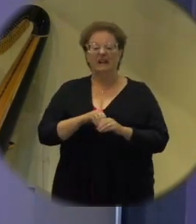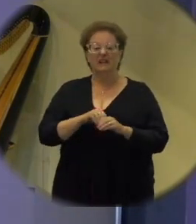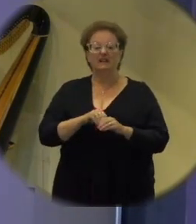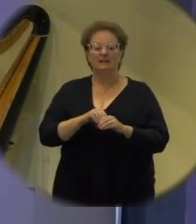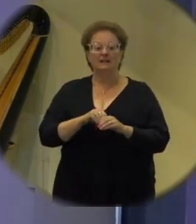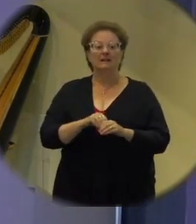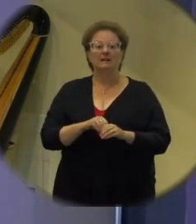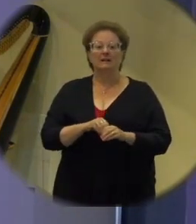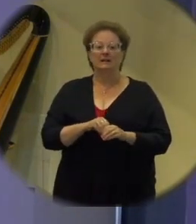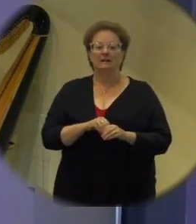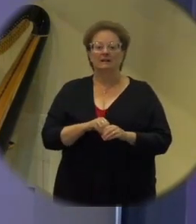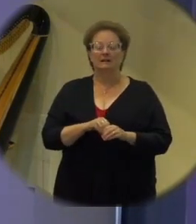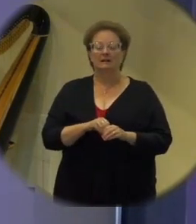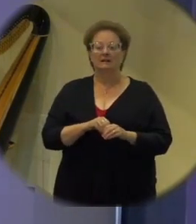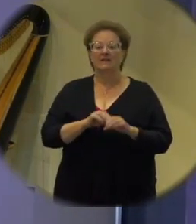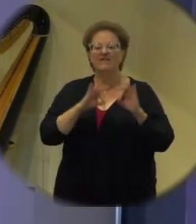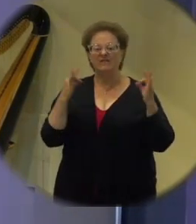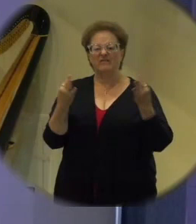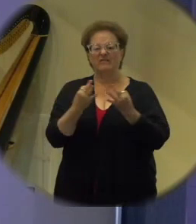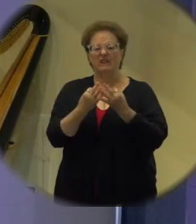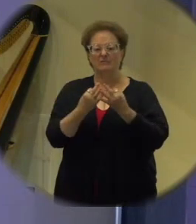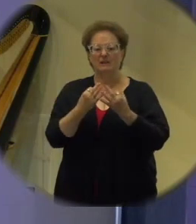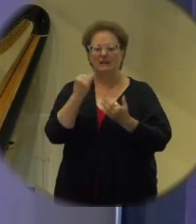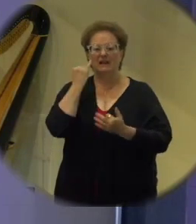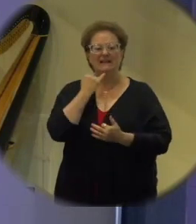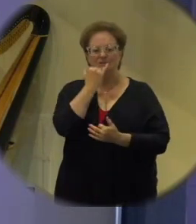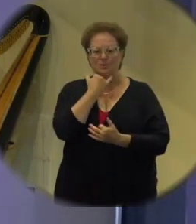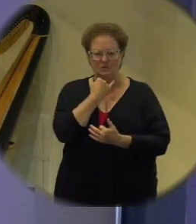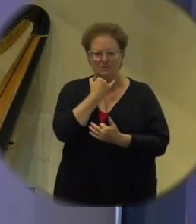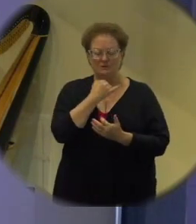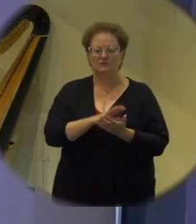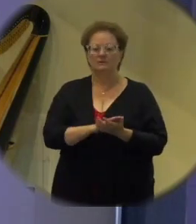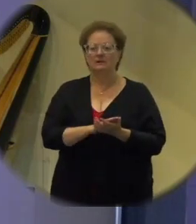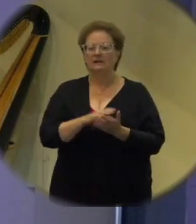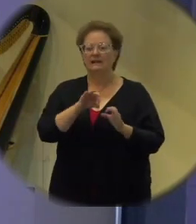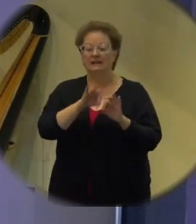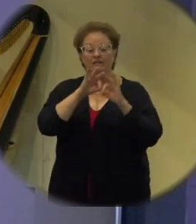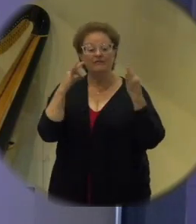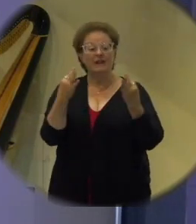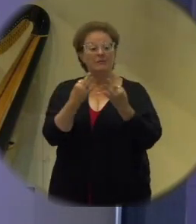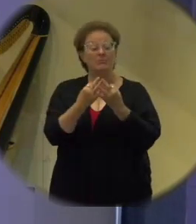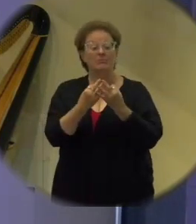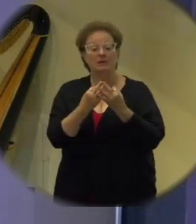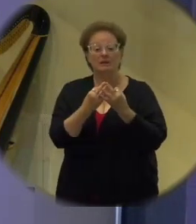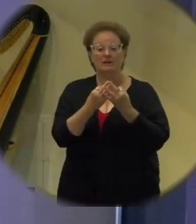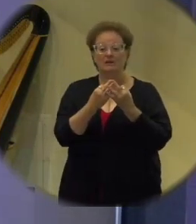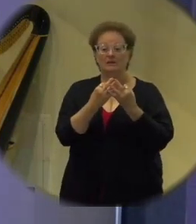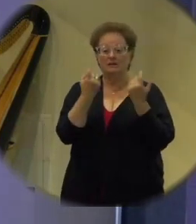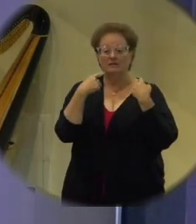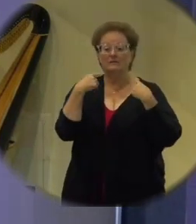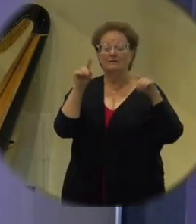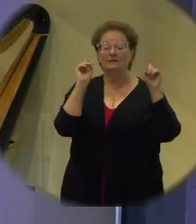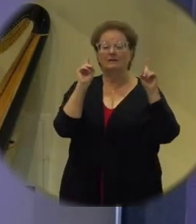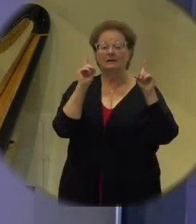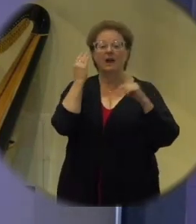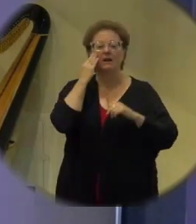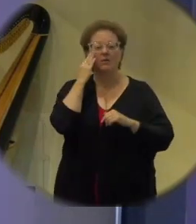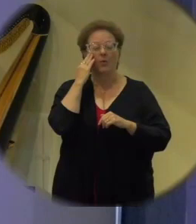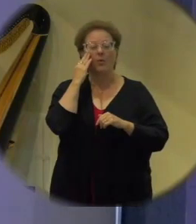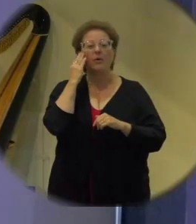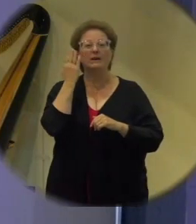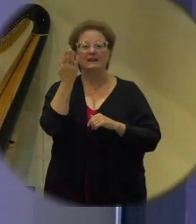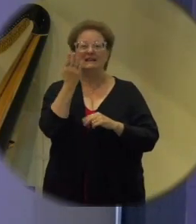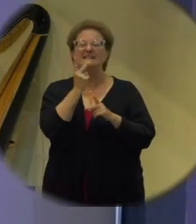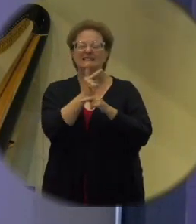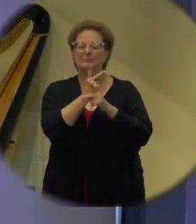Isaac, Jacob. He literally says, watch, I'm faithful. I'm going to put it in a family, so when it comes to fruition, you will know that I